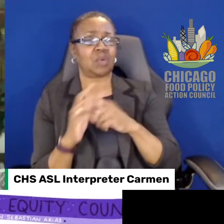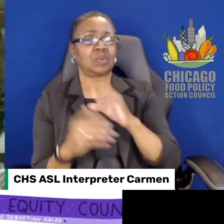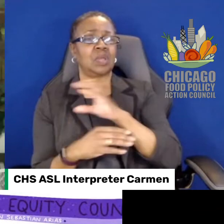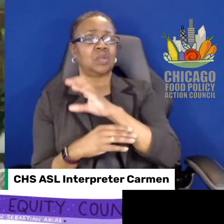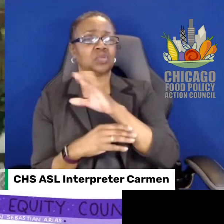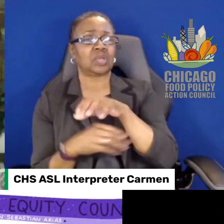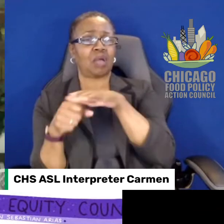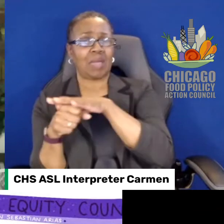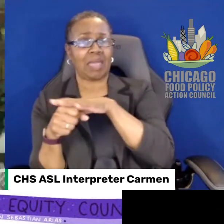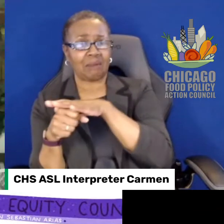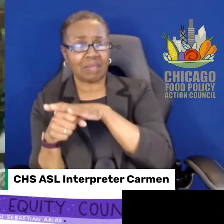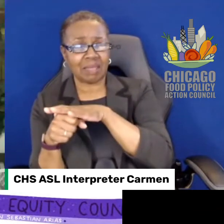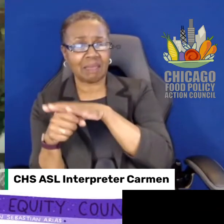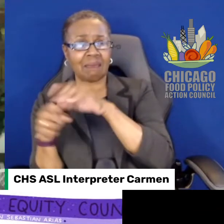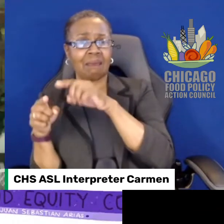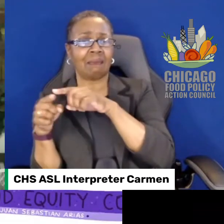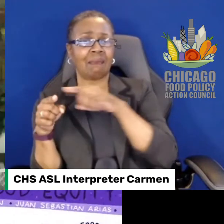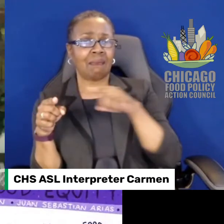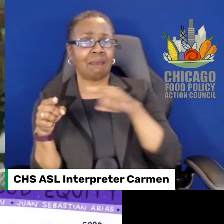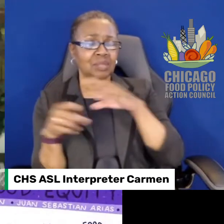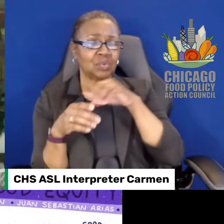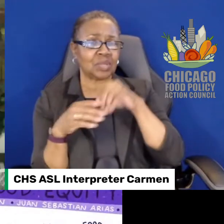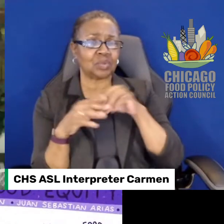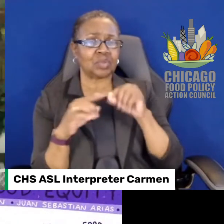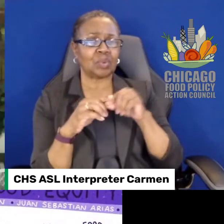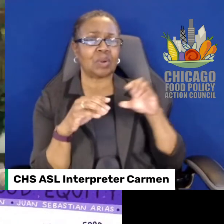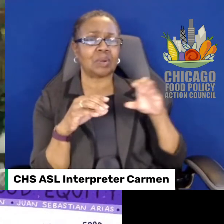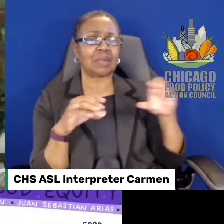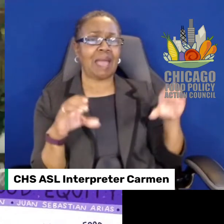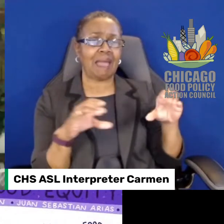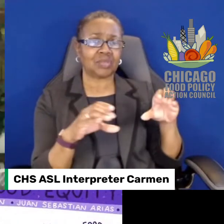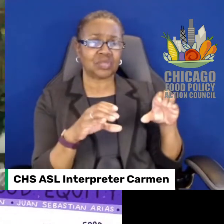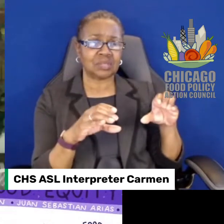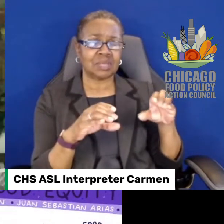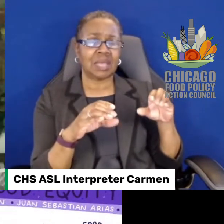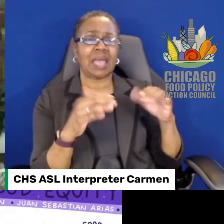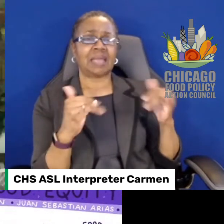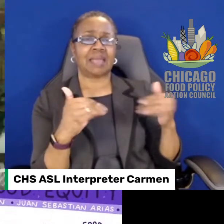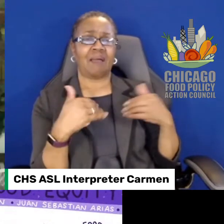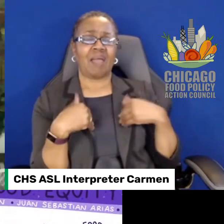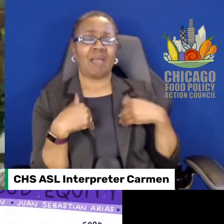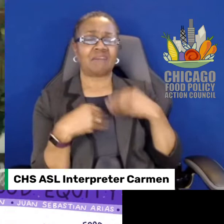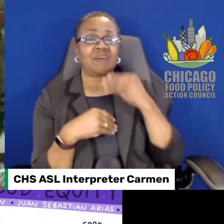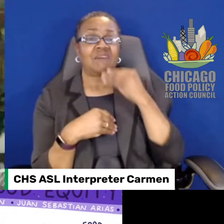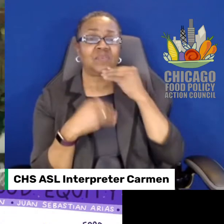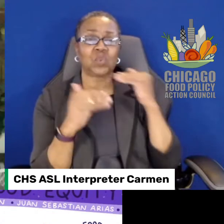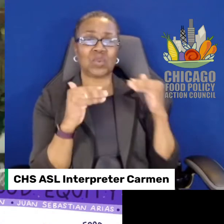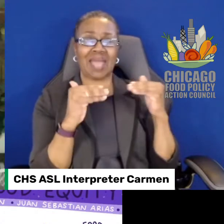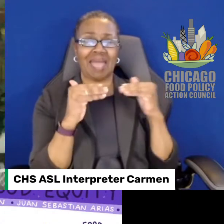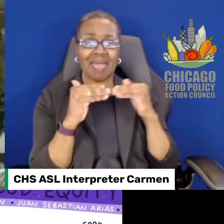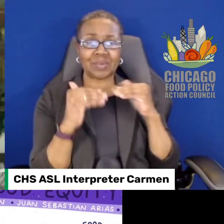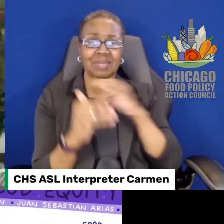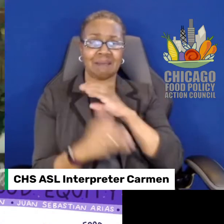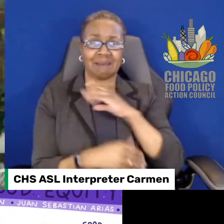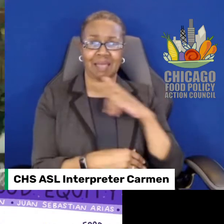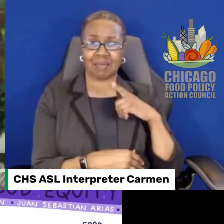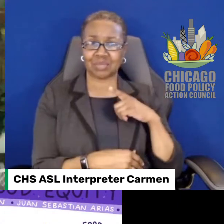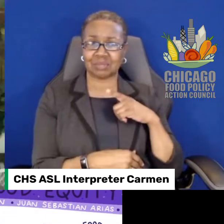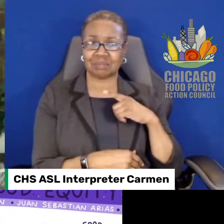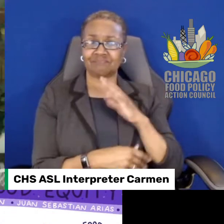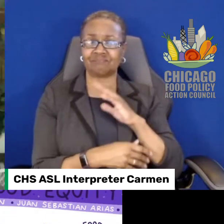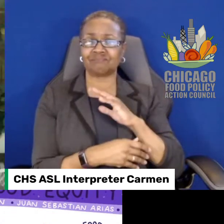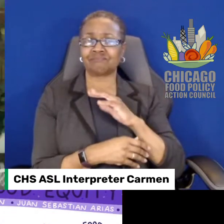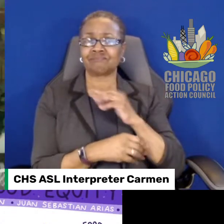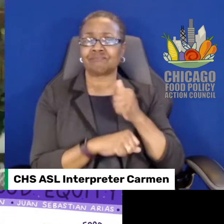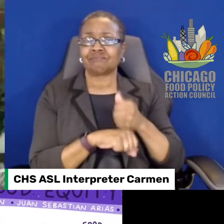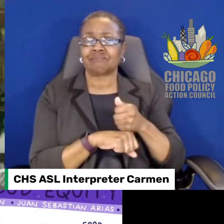having action in its title, and to sort of culminate to actually have a food equity council rooted in the